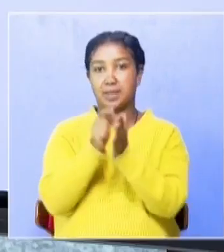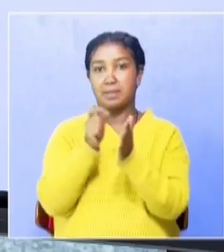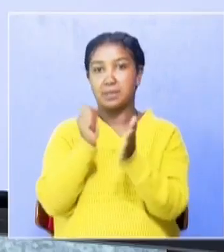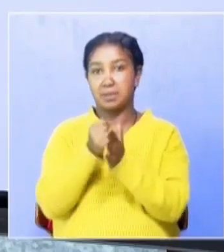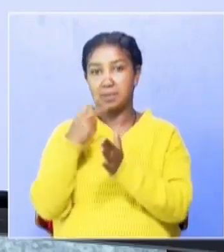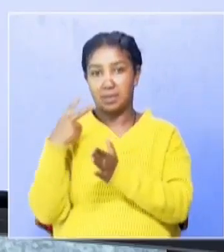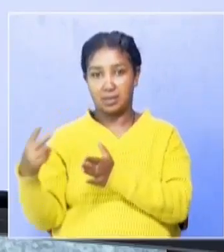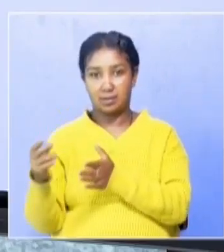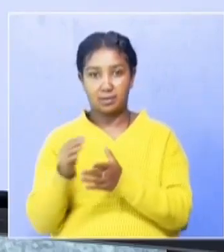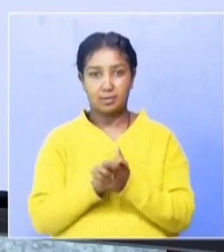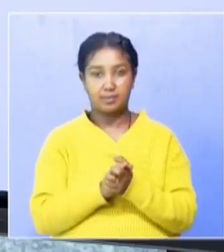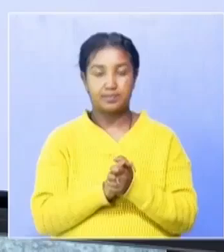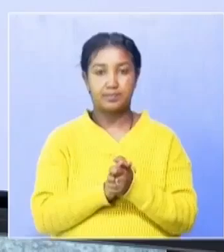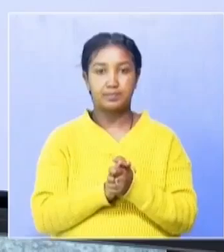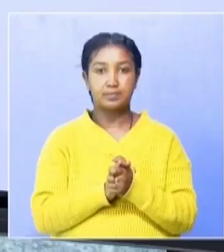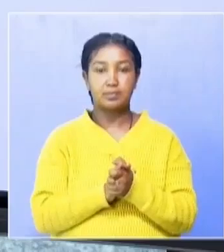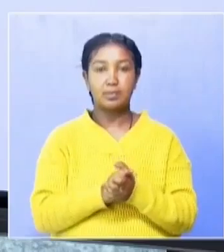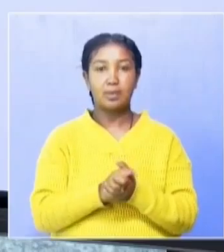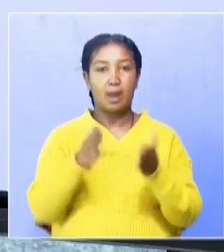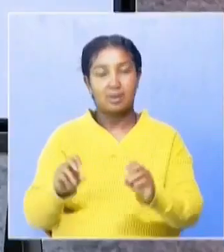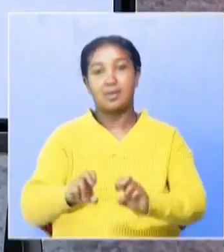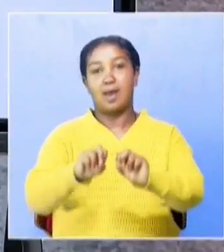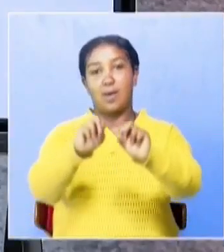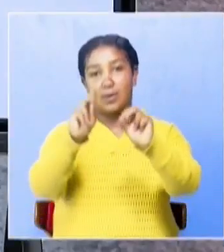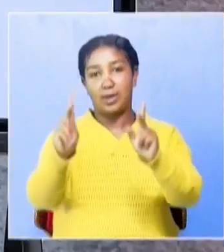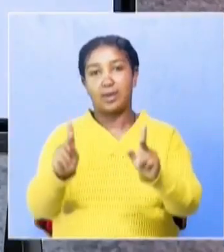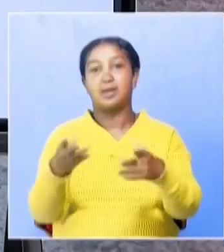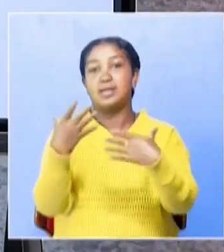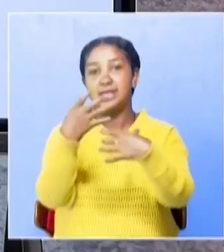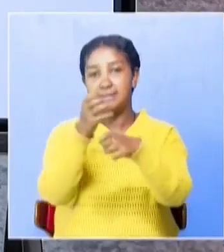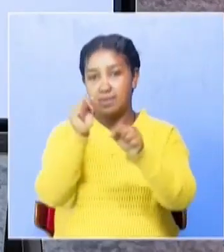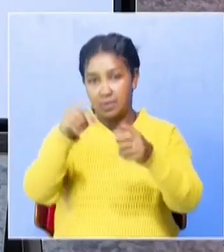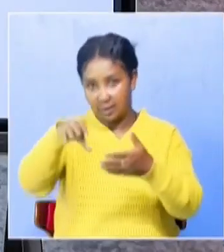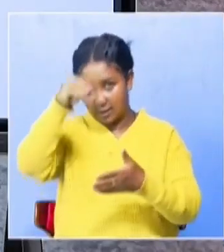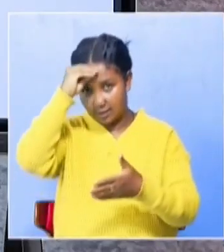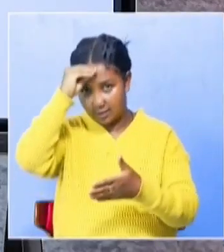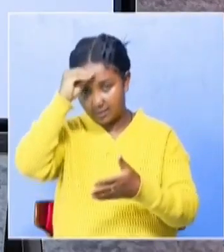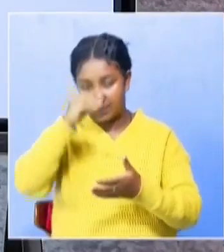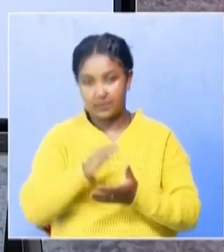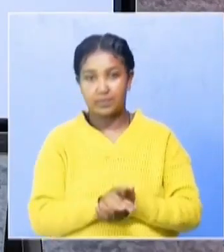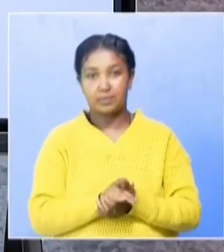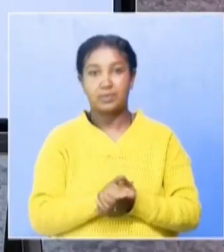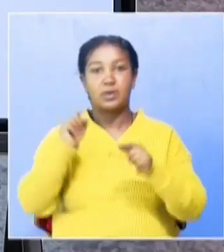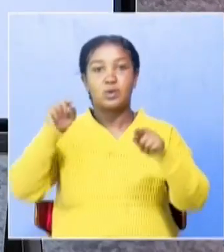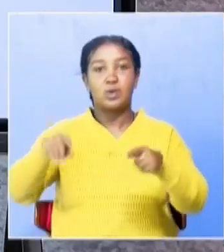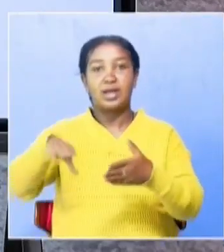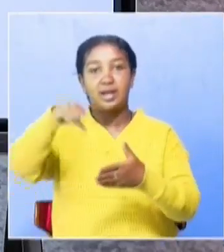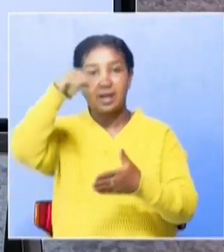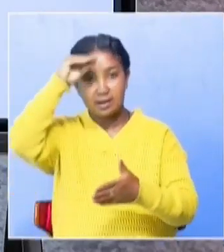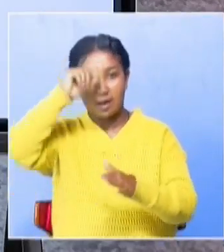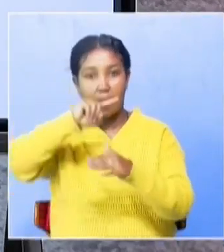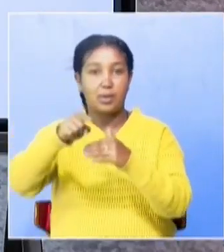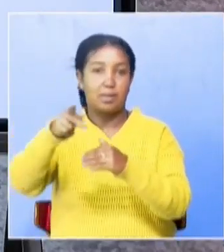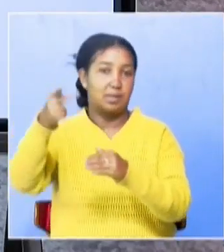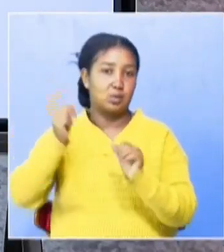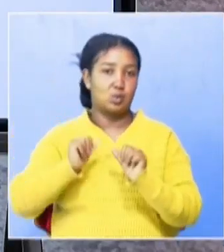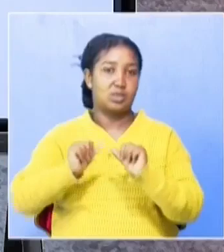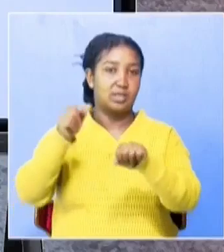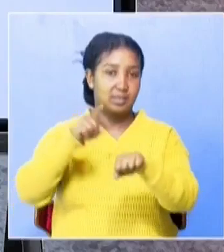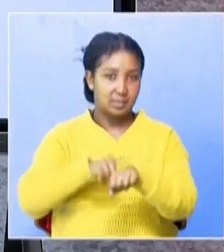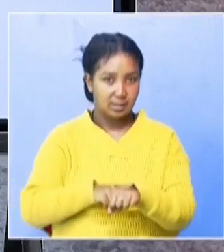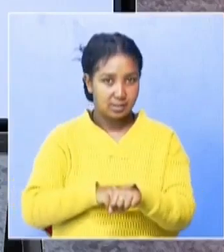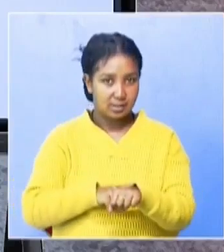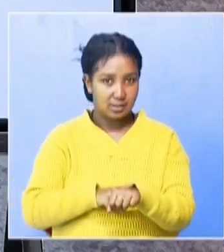examples. I hope it's clear. Let's summarize what we have learned today. Today we have talked about past continuous